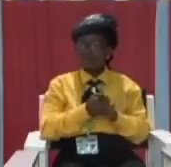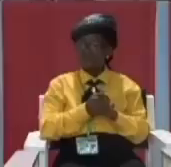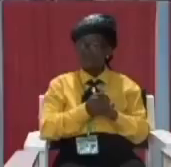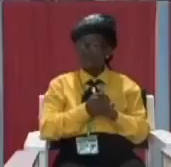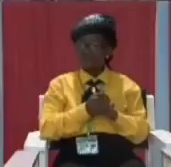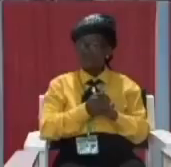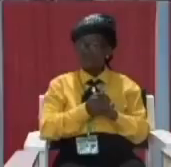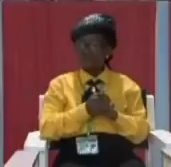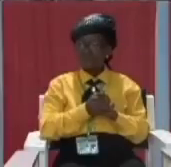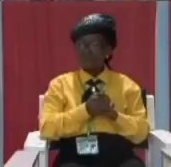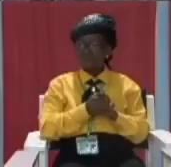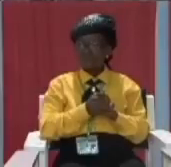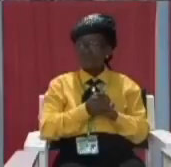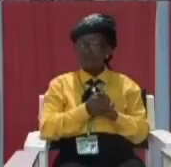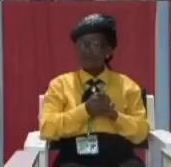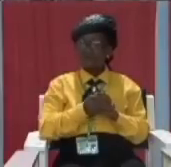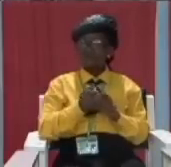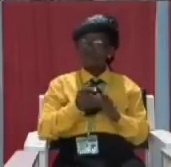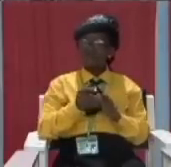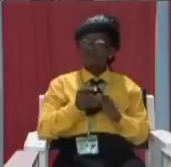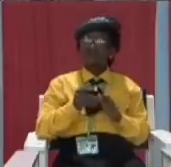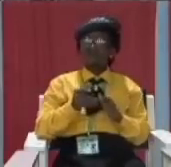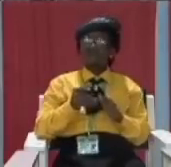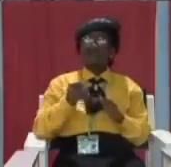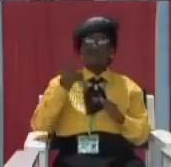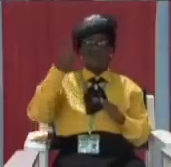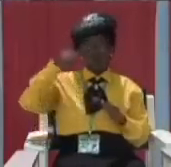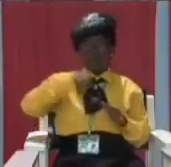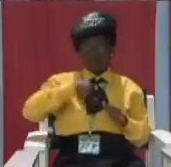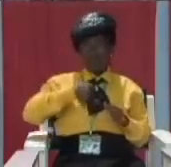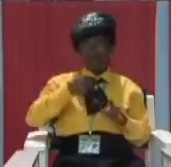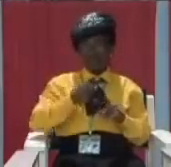for me from this moment onward,